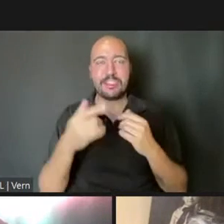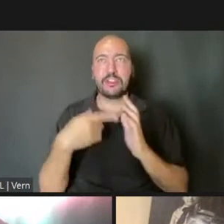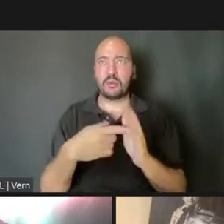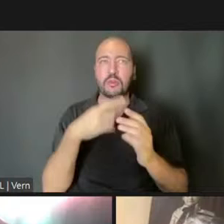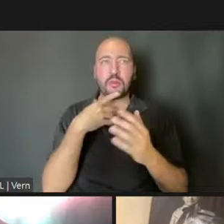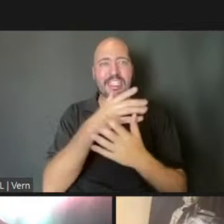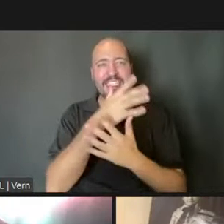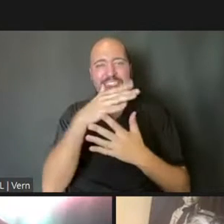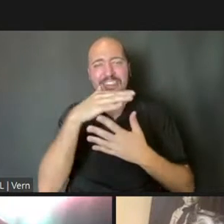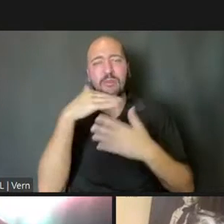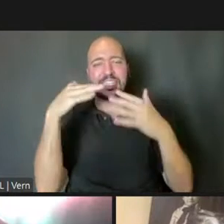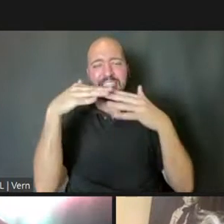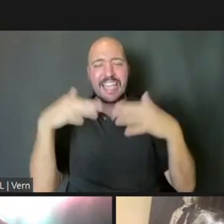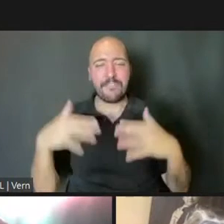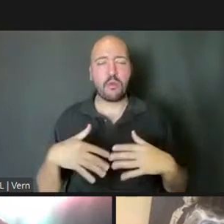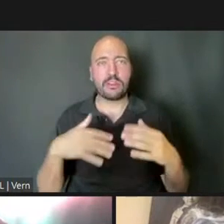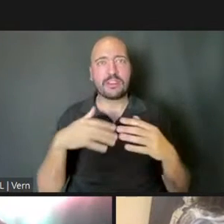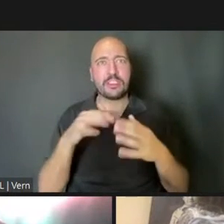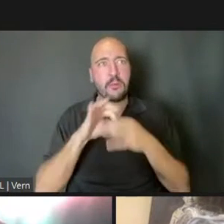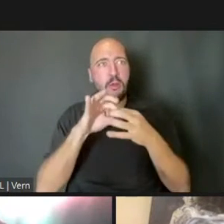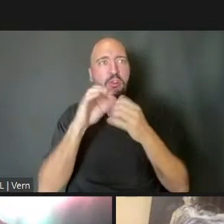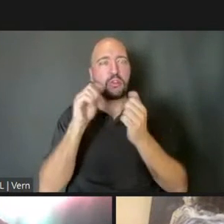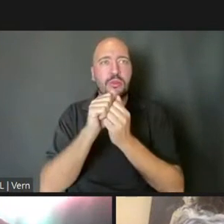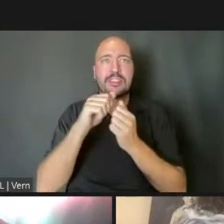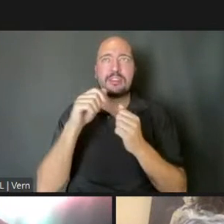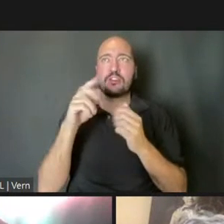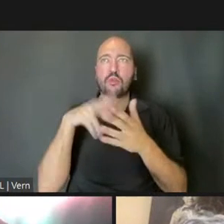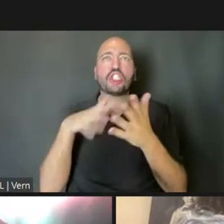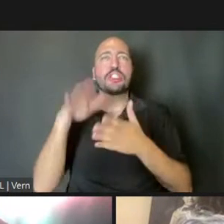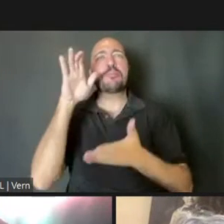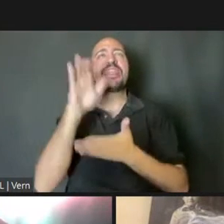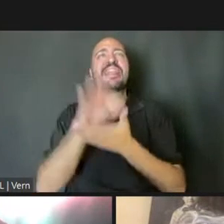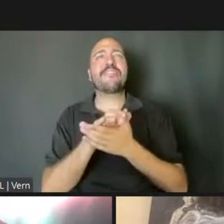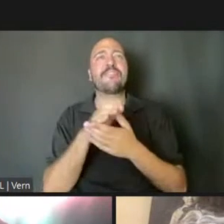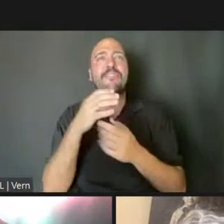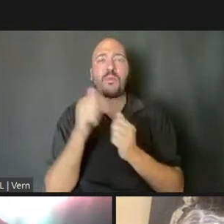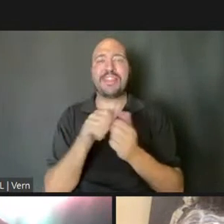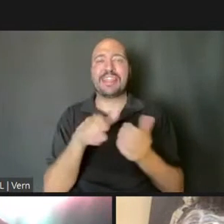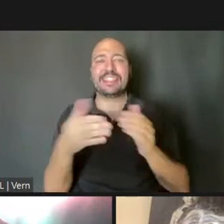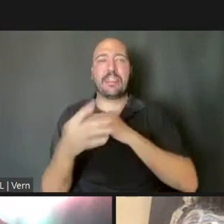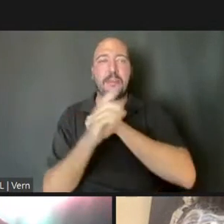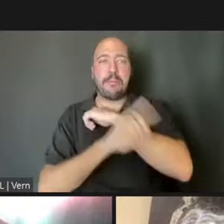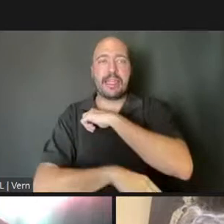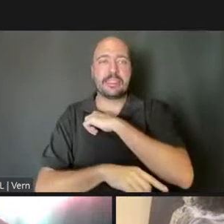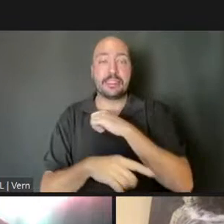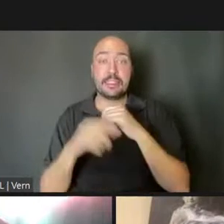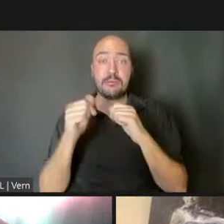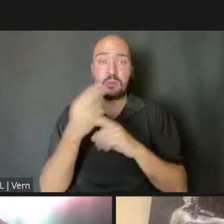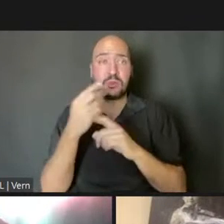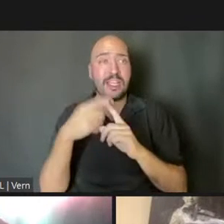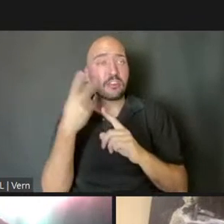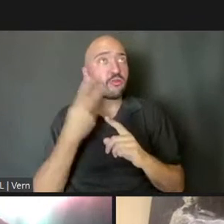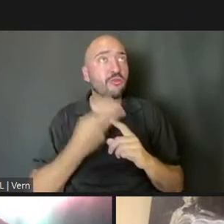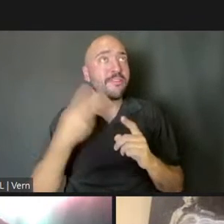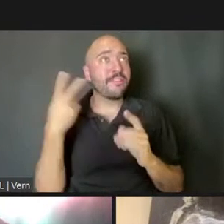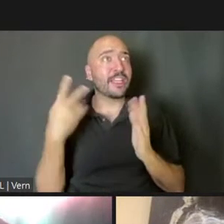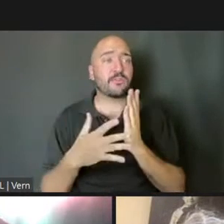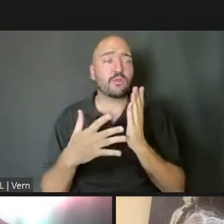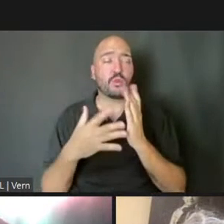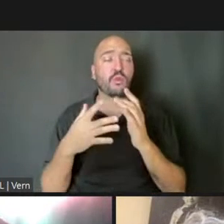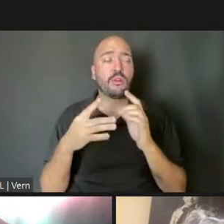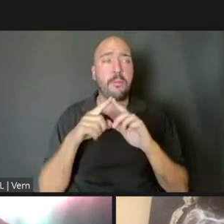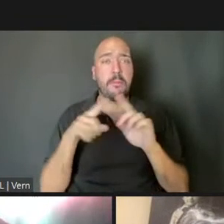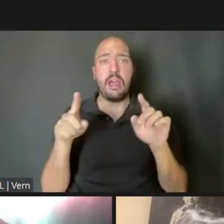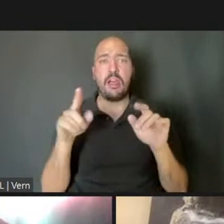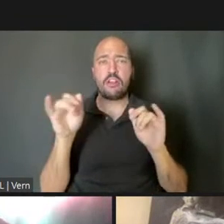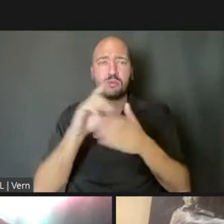interrogating readers' belief in relation to the death penalty. This can be used as a reflective tool, but it is